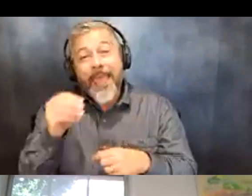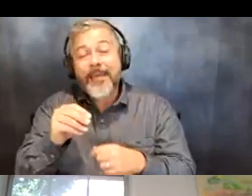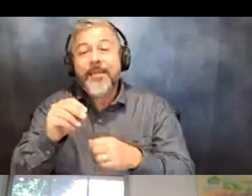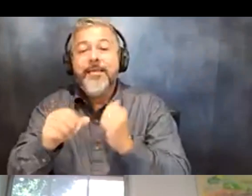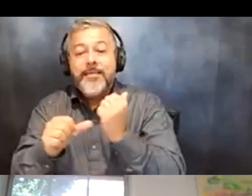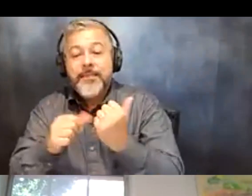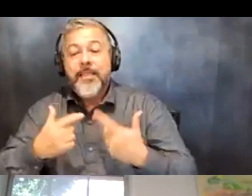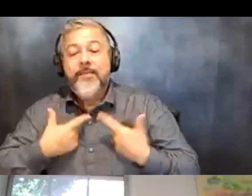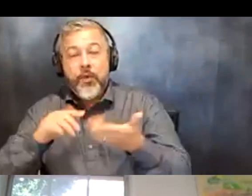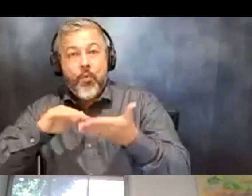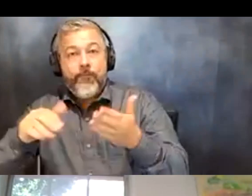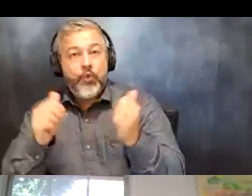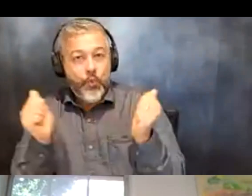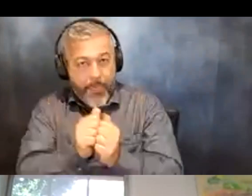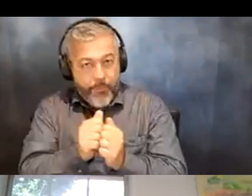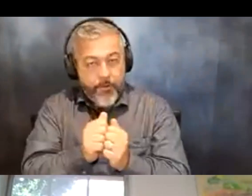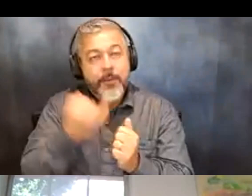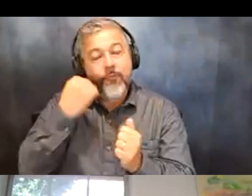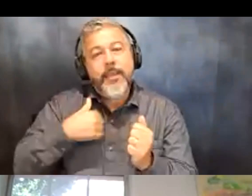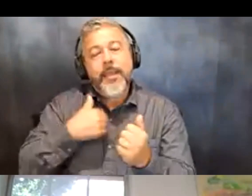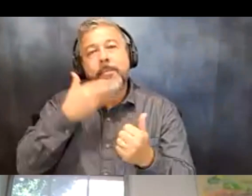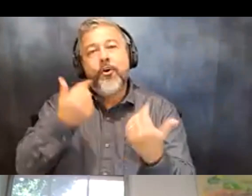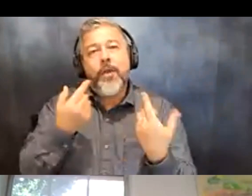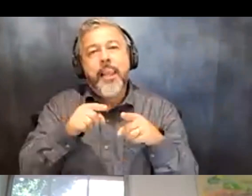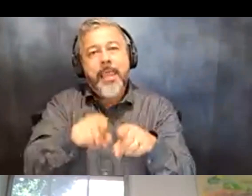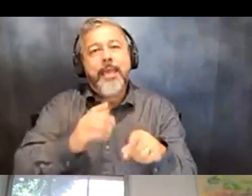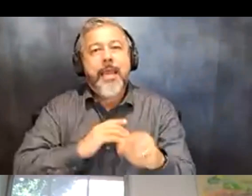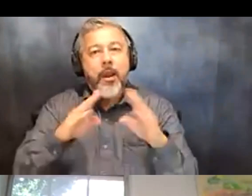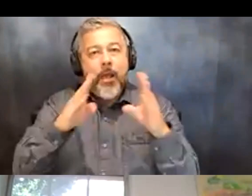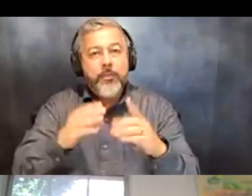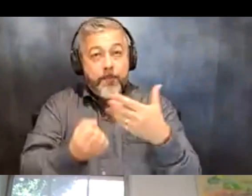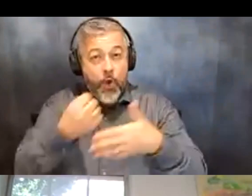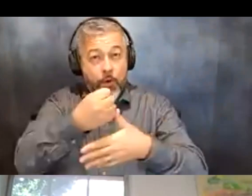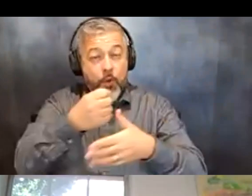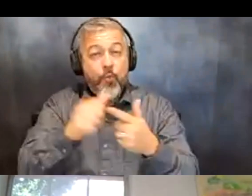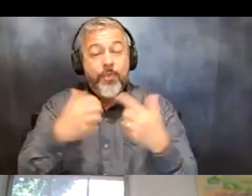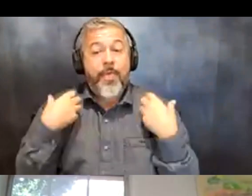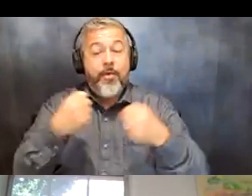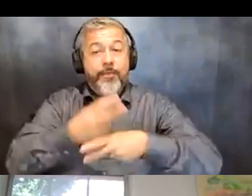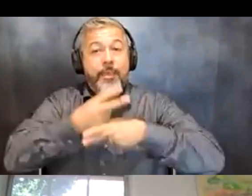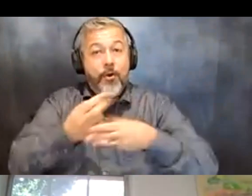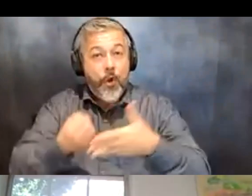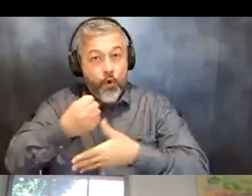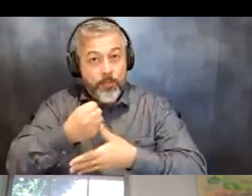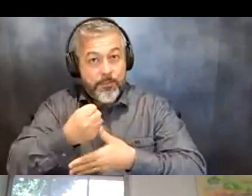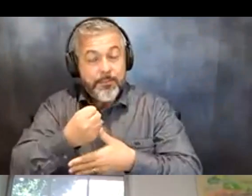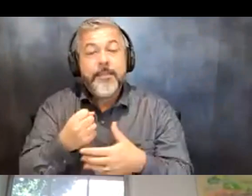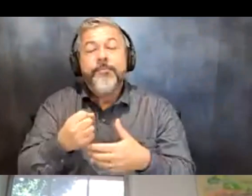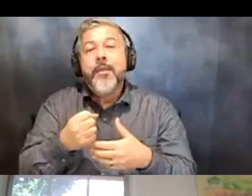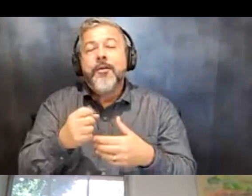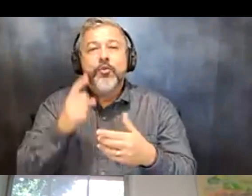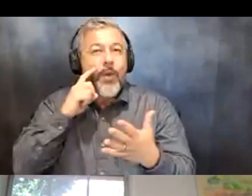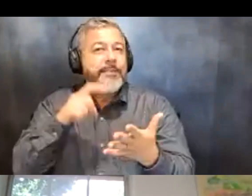could better align our housing priorities with our healthcare priorities, for instance, you know,